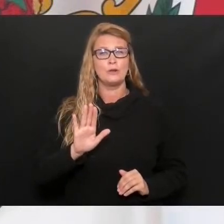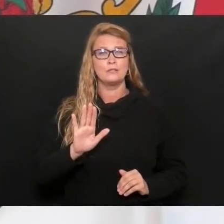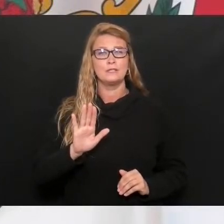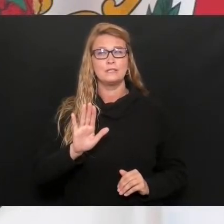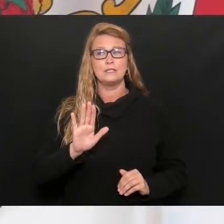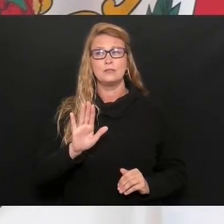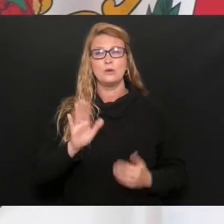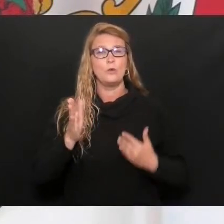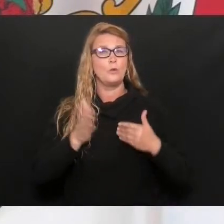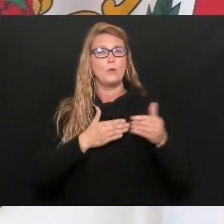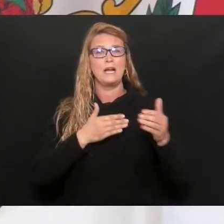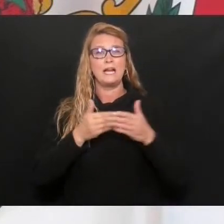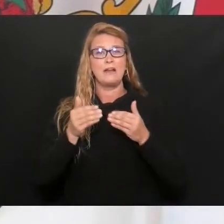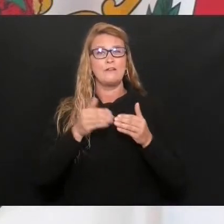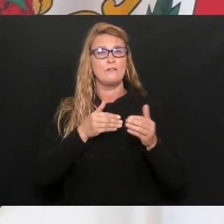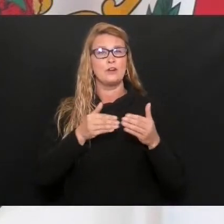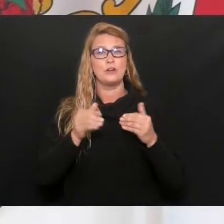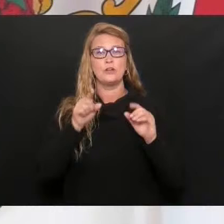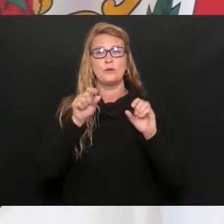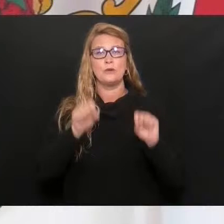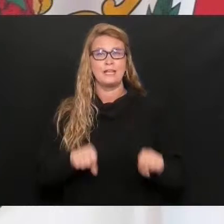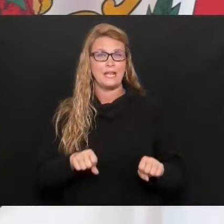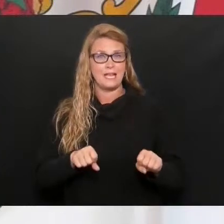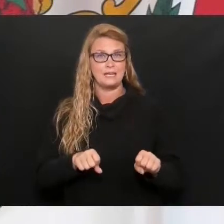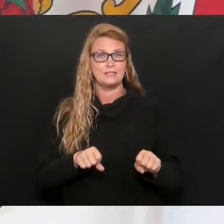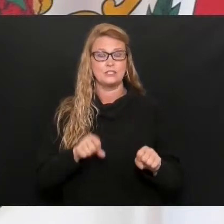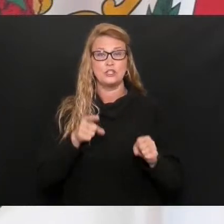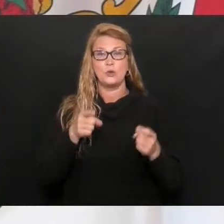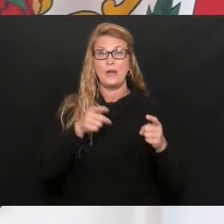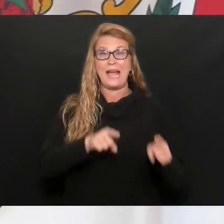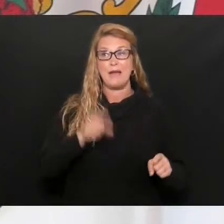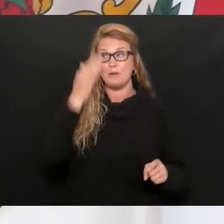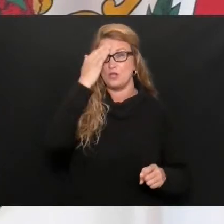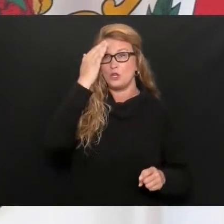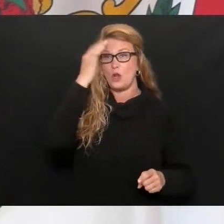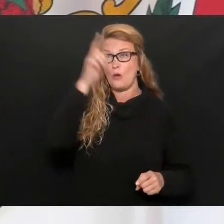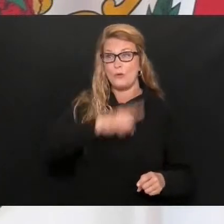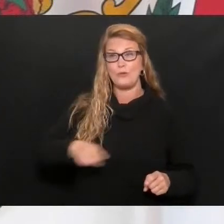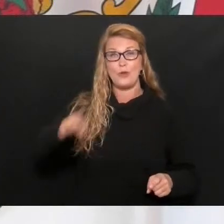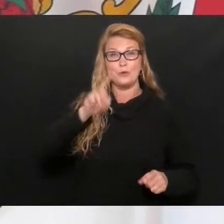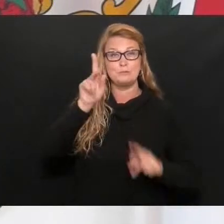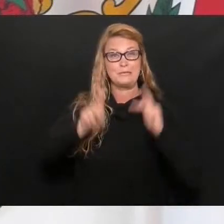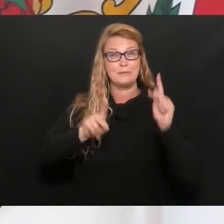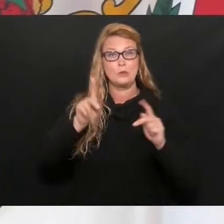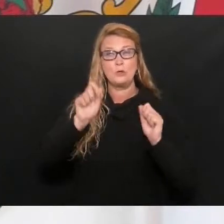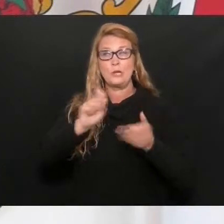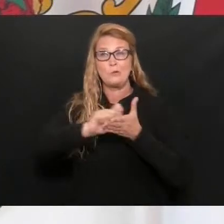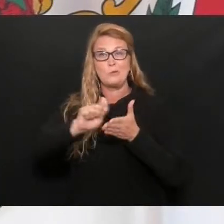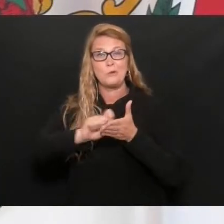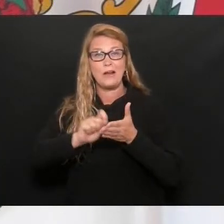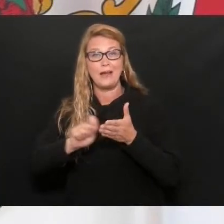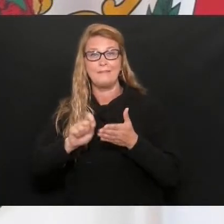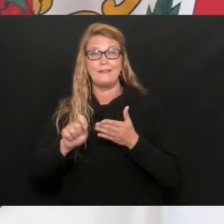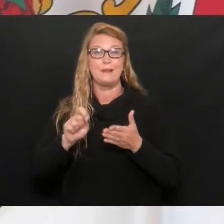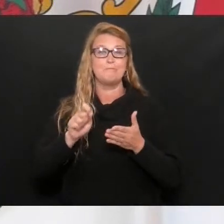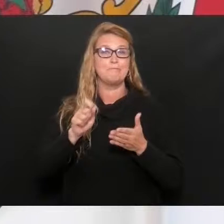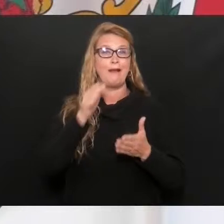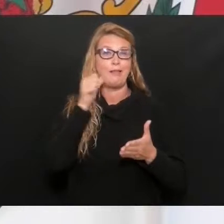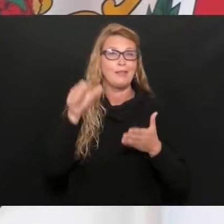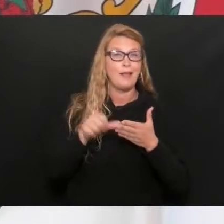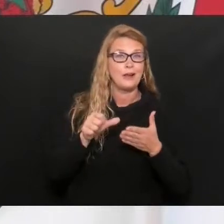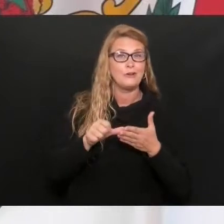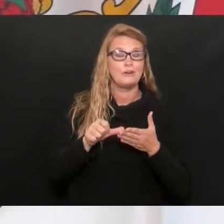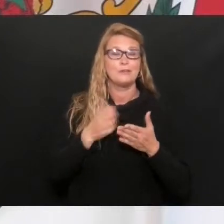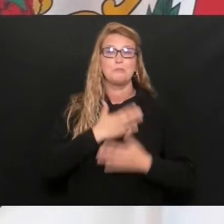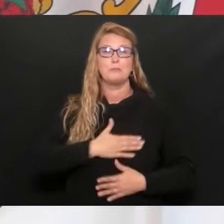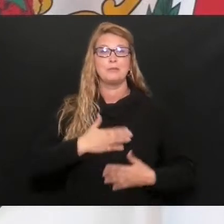letters or anything that you may choose. If you happen to know any of these folks or any of their loved ones, you know, please